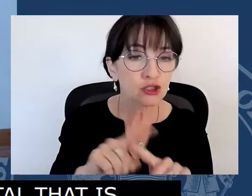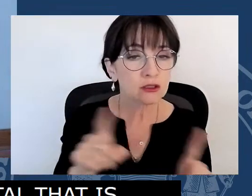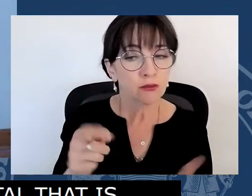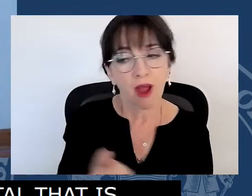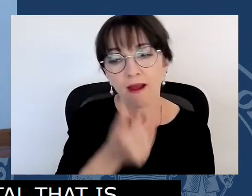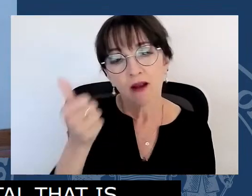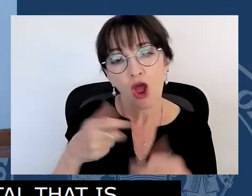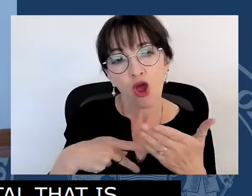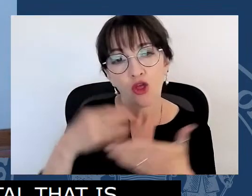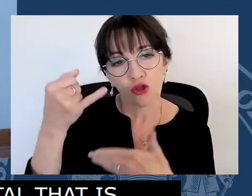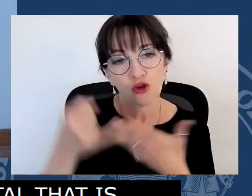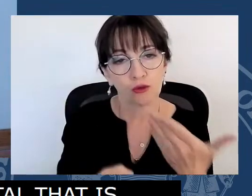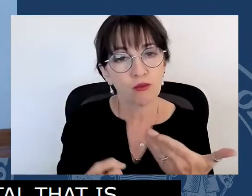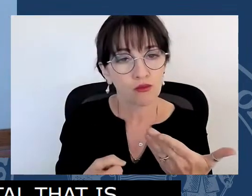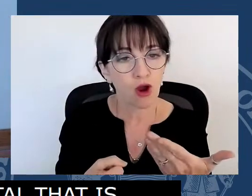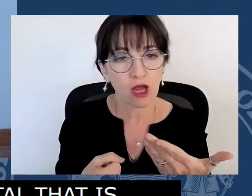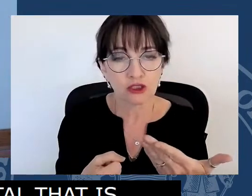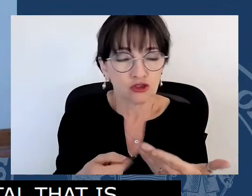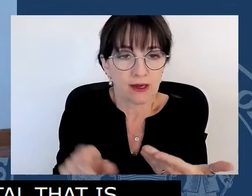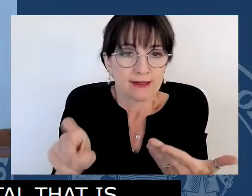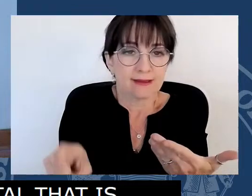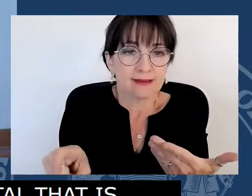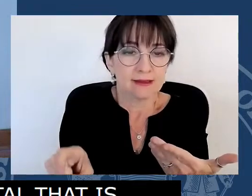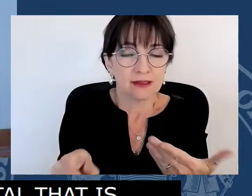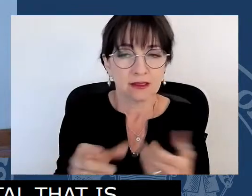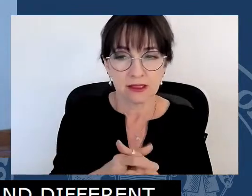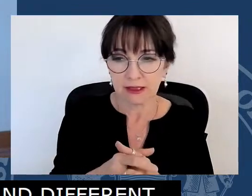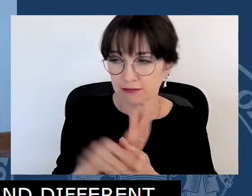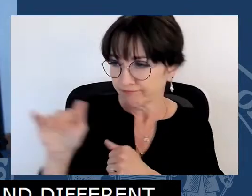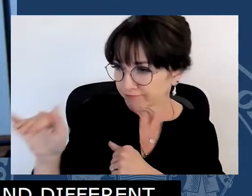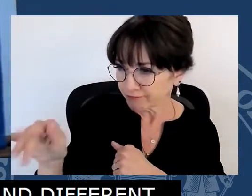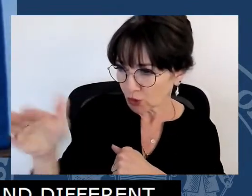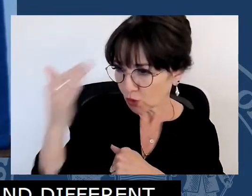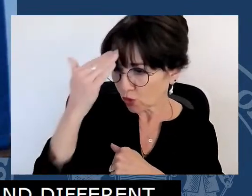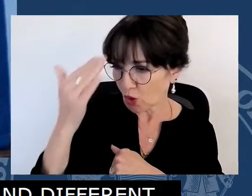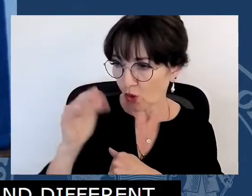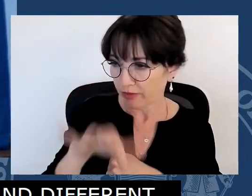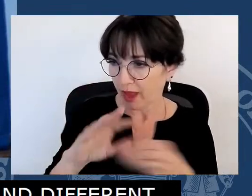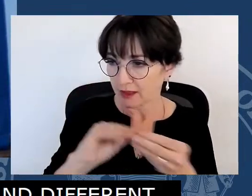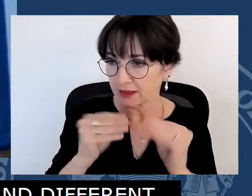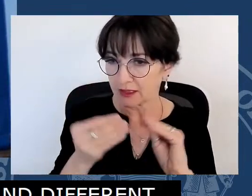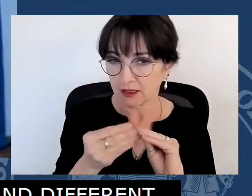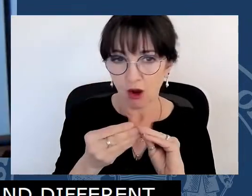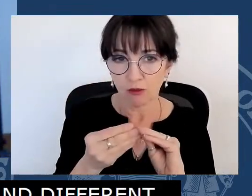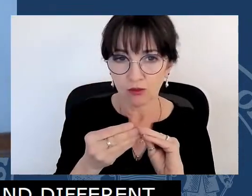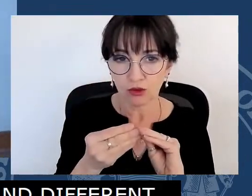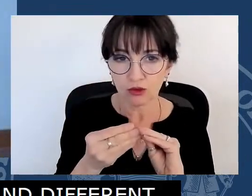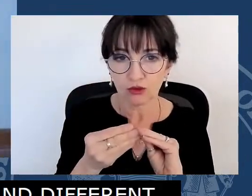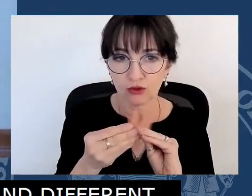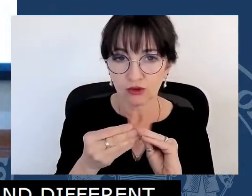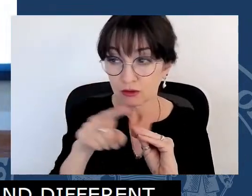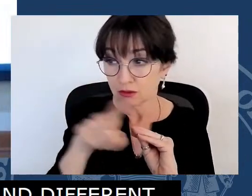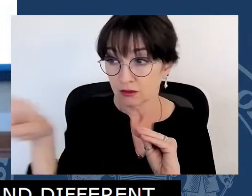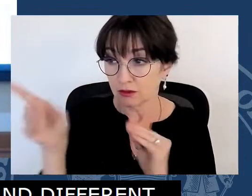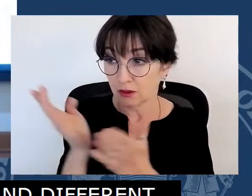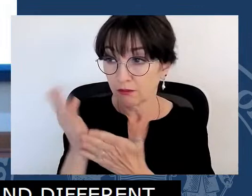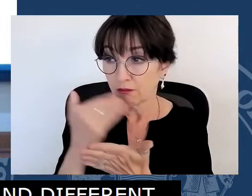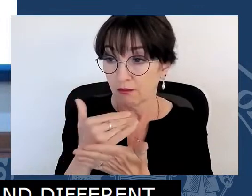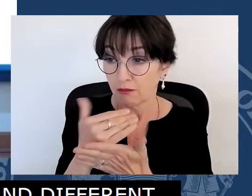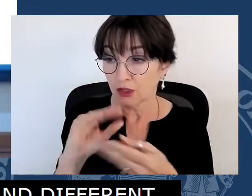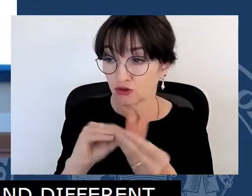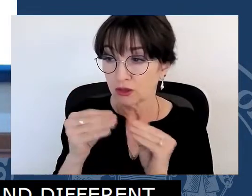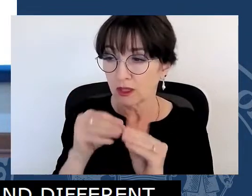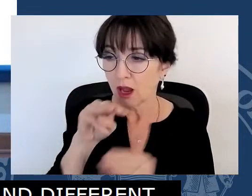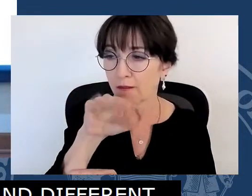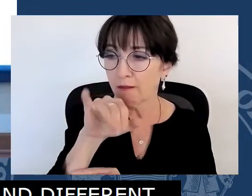not, Mark, you don't know the number on that. I know and Saran, do our budget people know what that minor capital